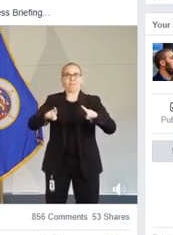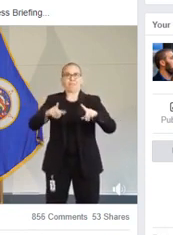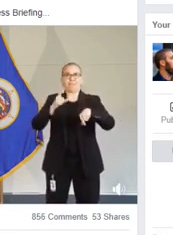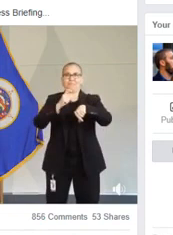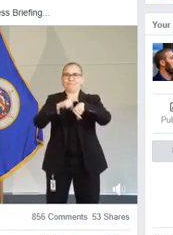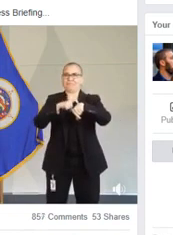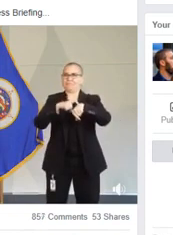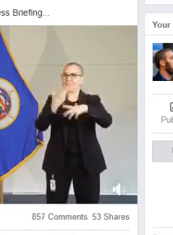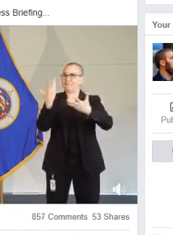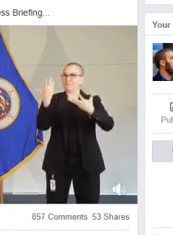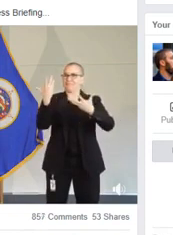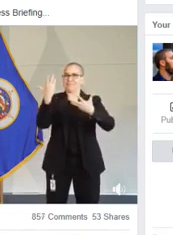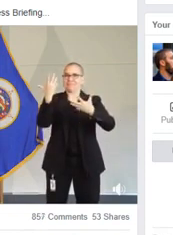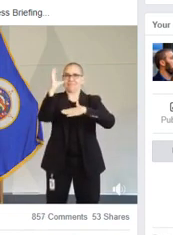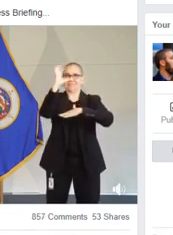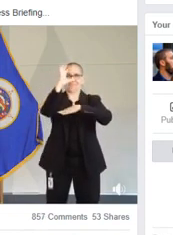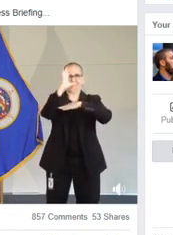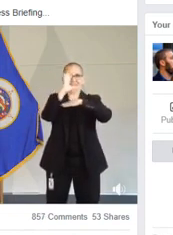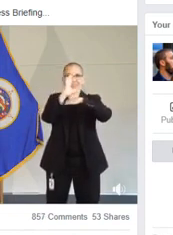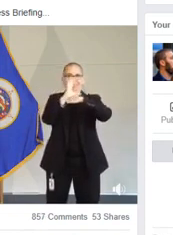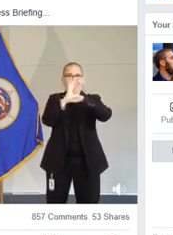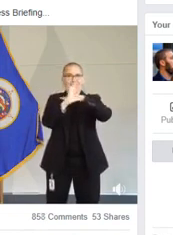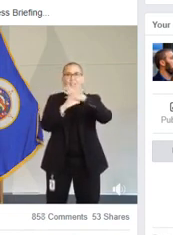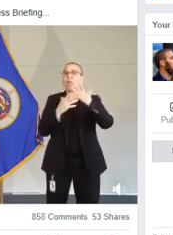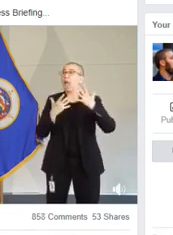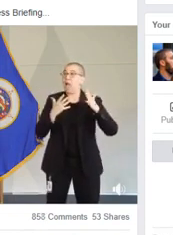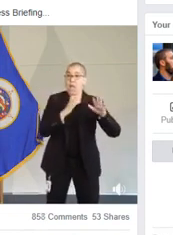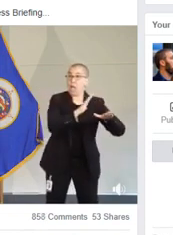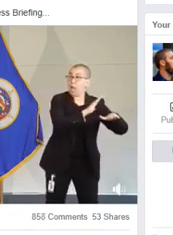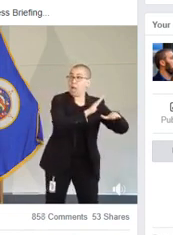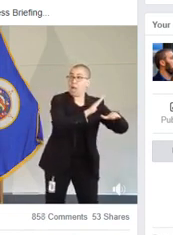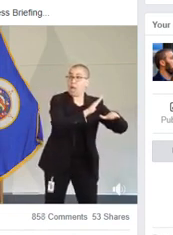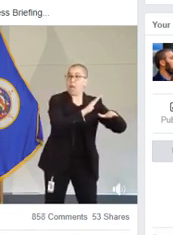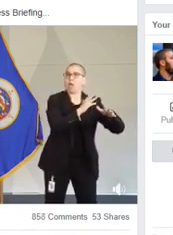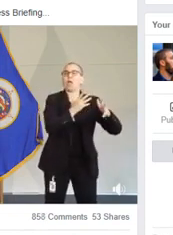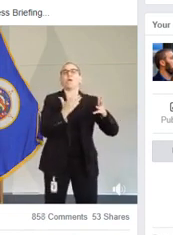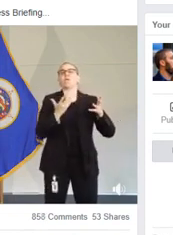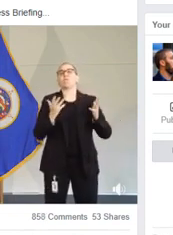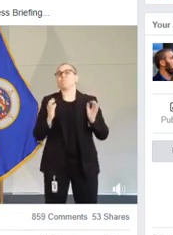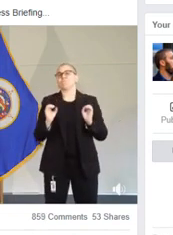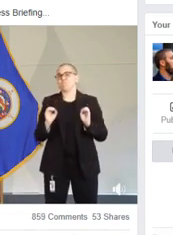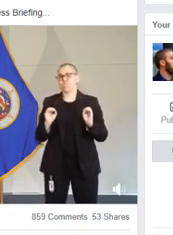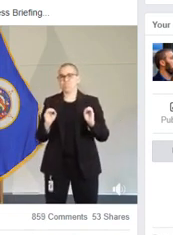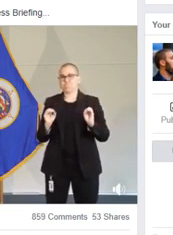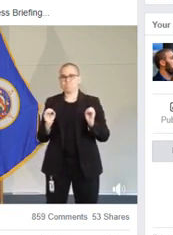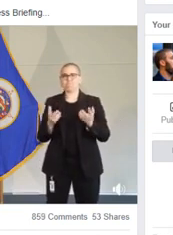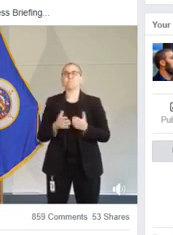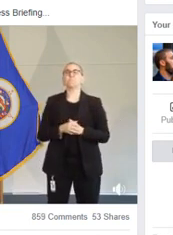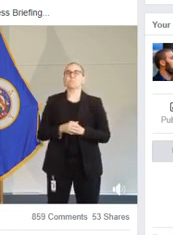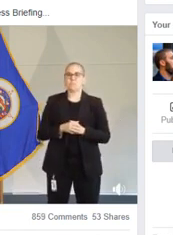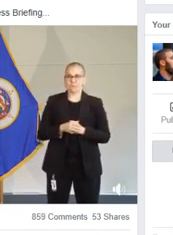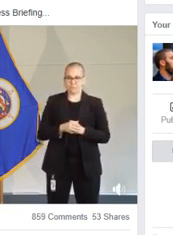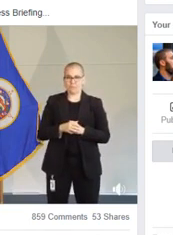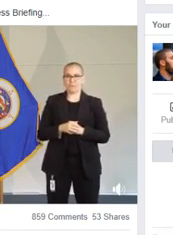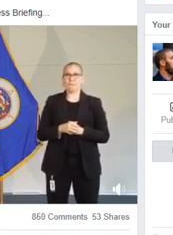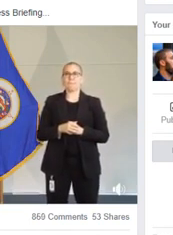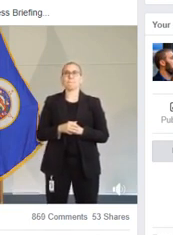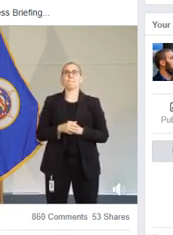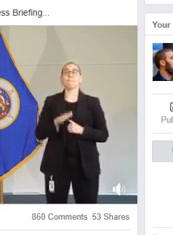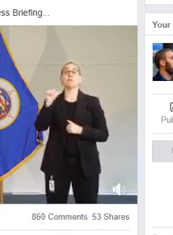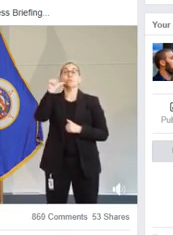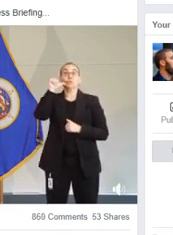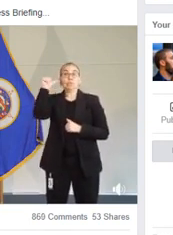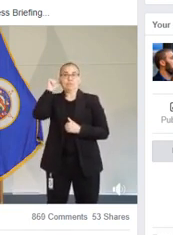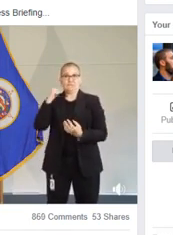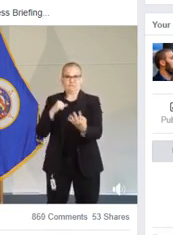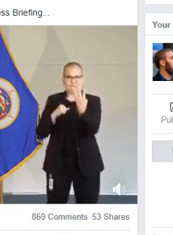We never got such mission description. Yesterday, we performed four missions in support of the